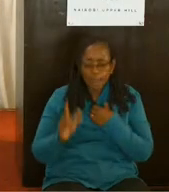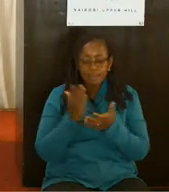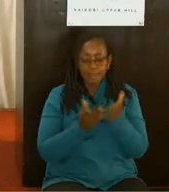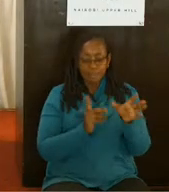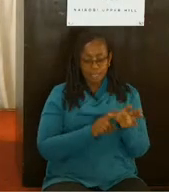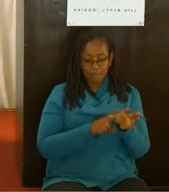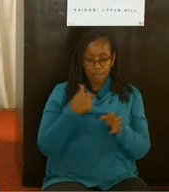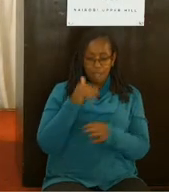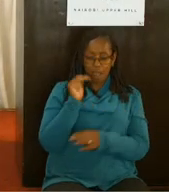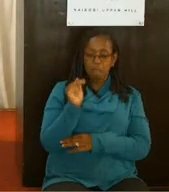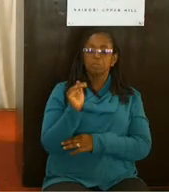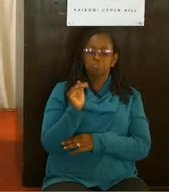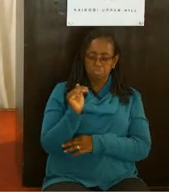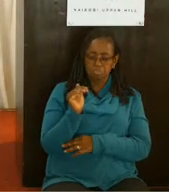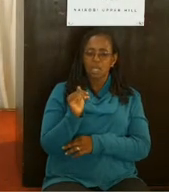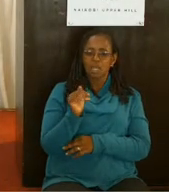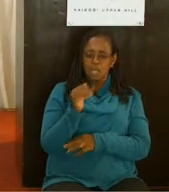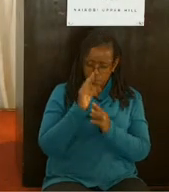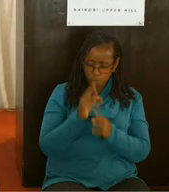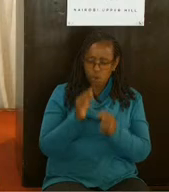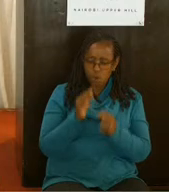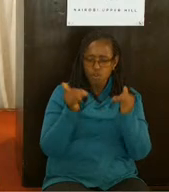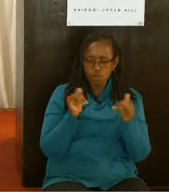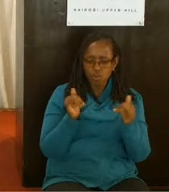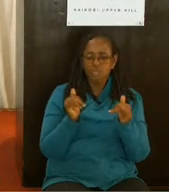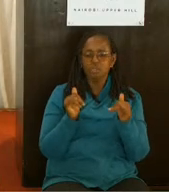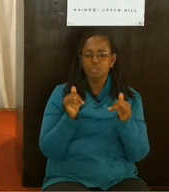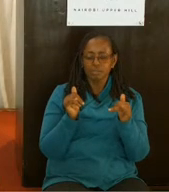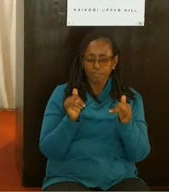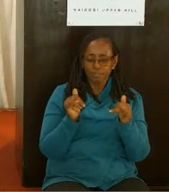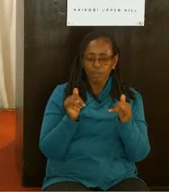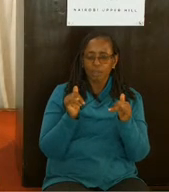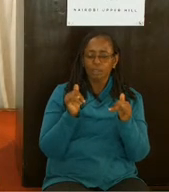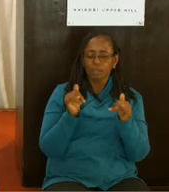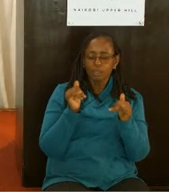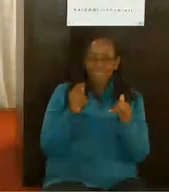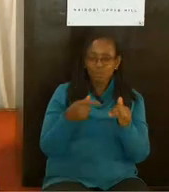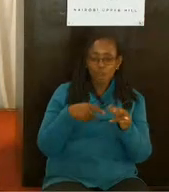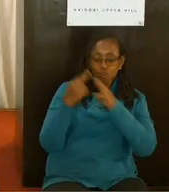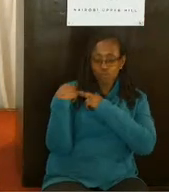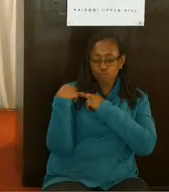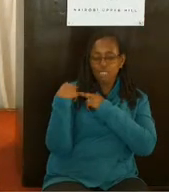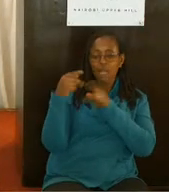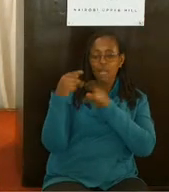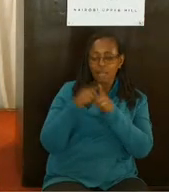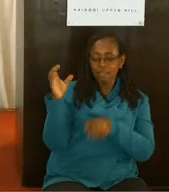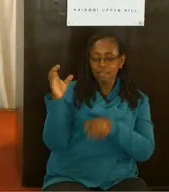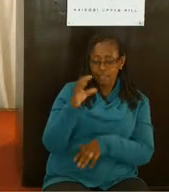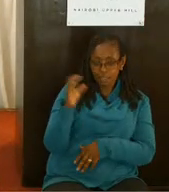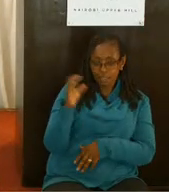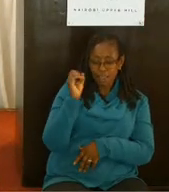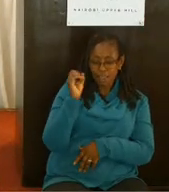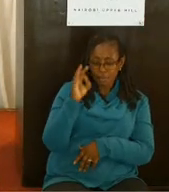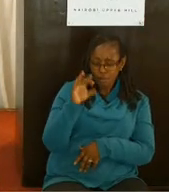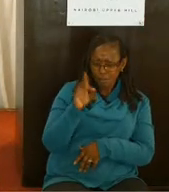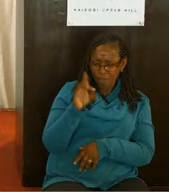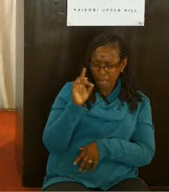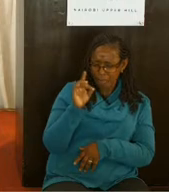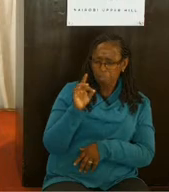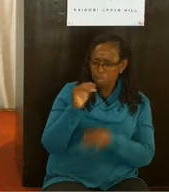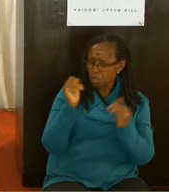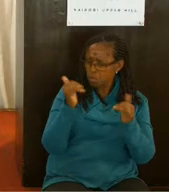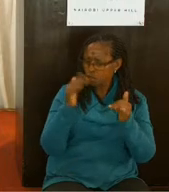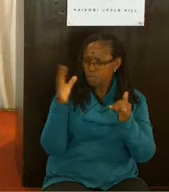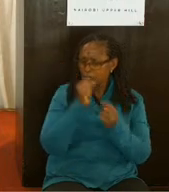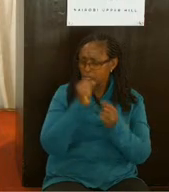you know reporting news as they are being reported by citizens so it's your duty again as a citizen if you find there is misinformation of news